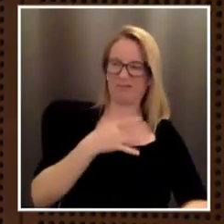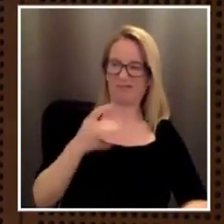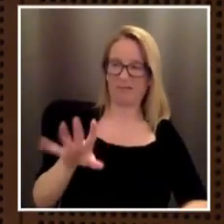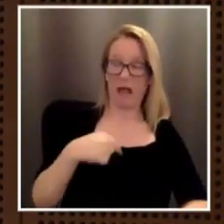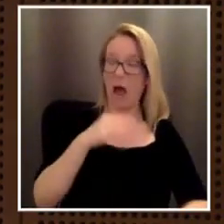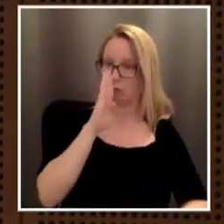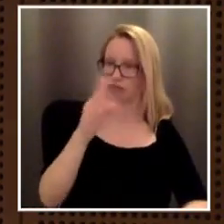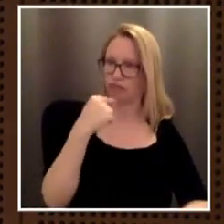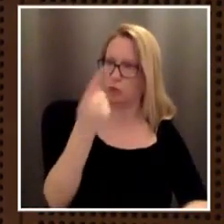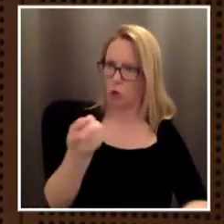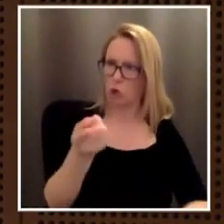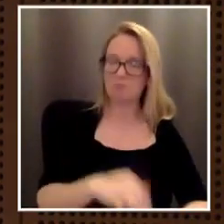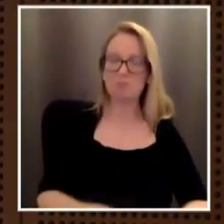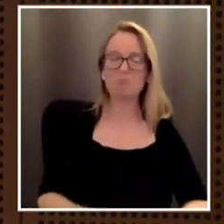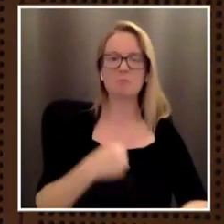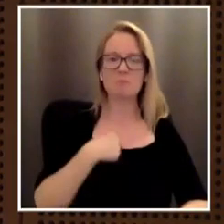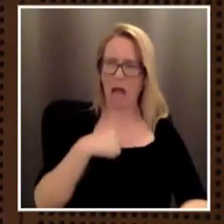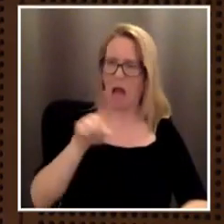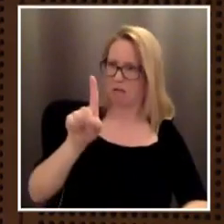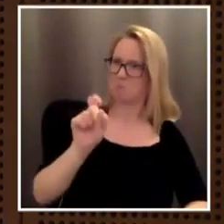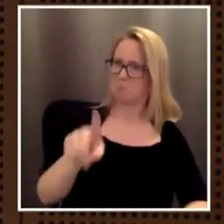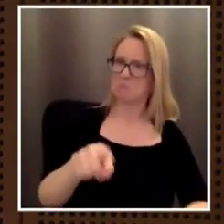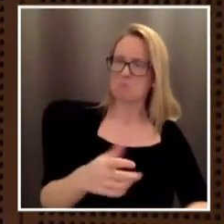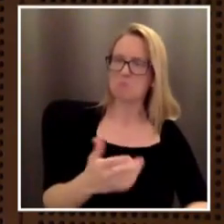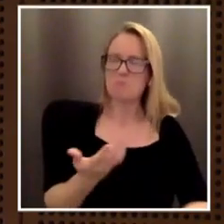so. I asked the question,